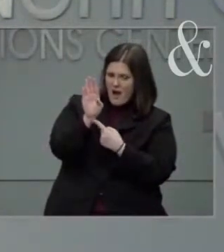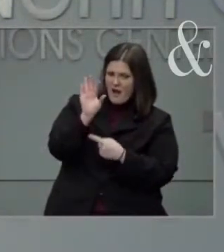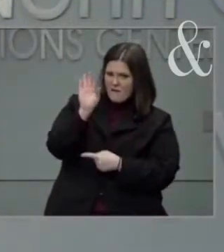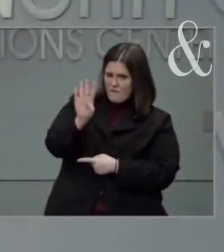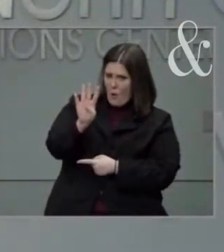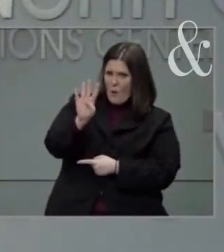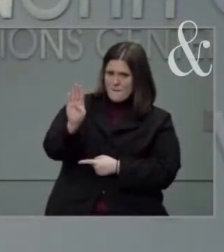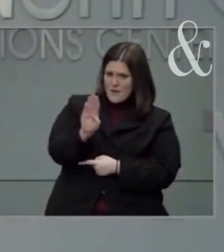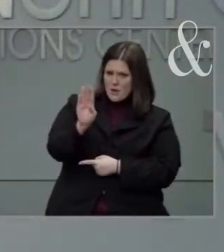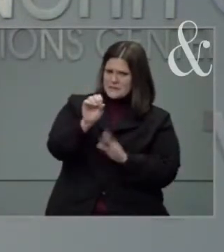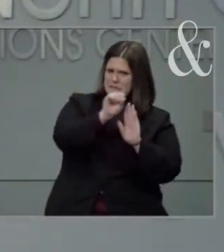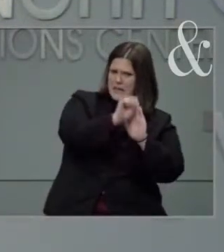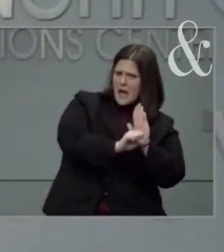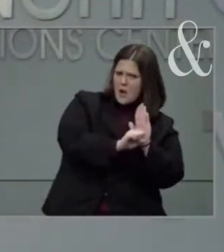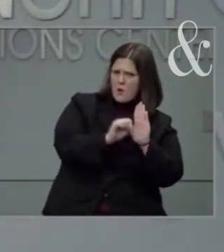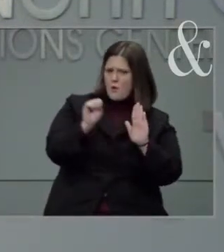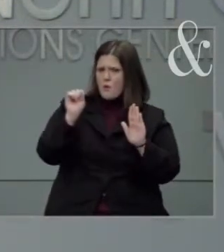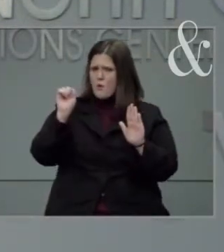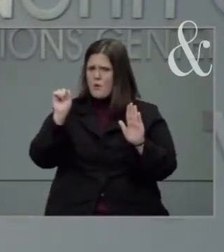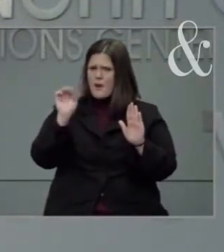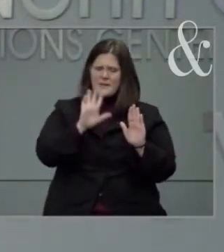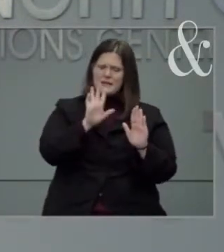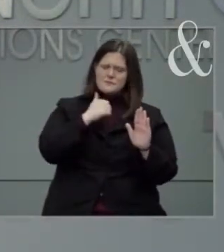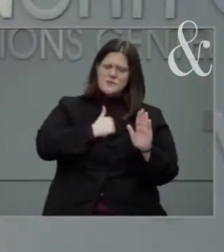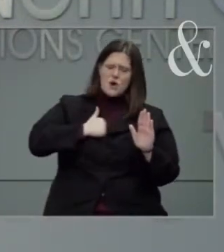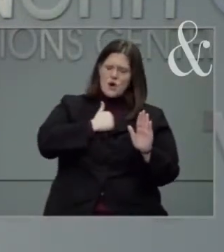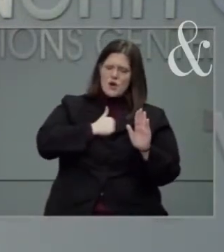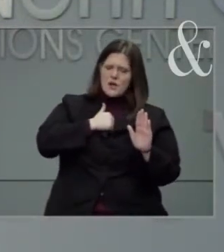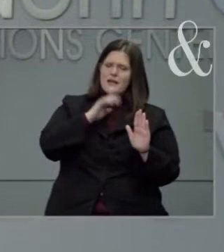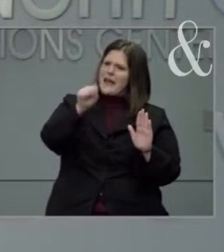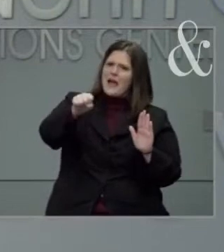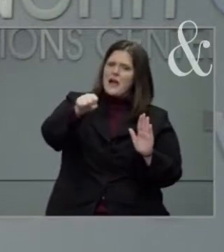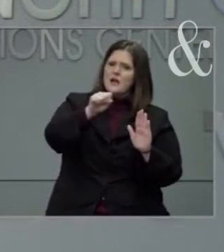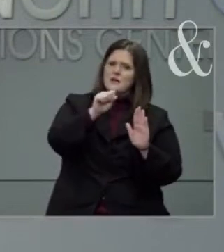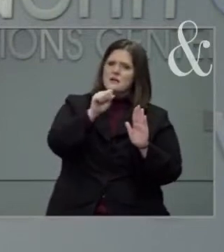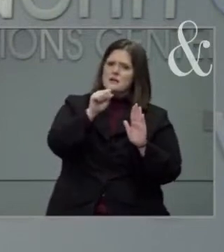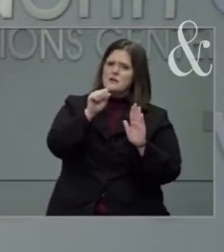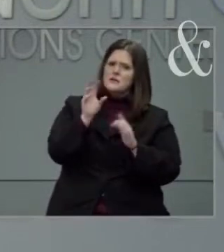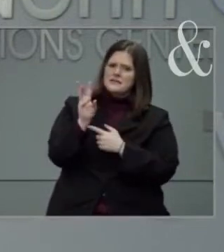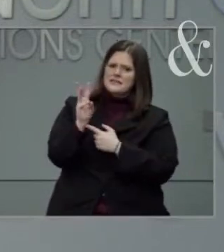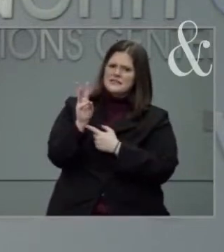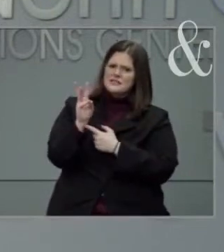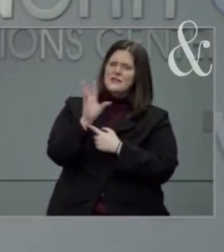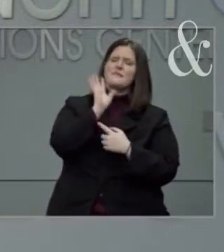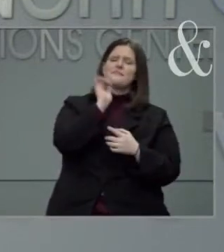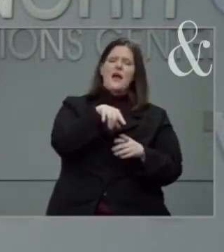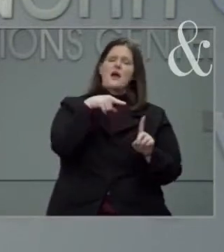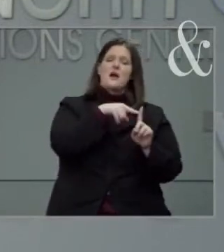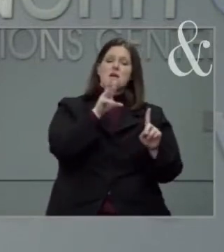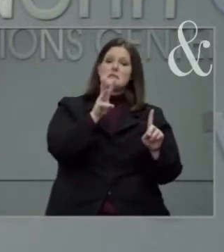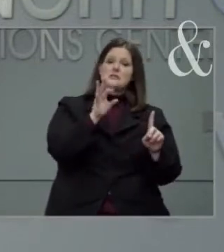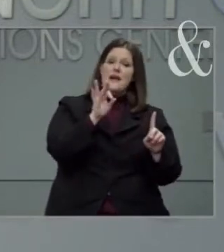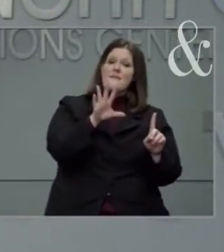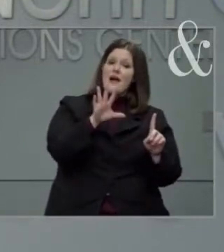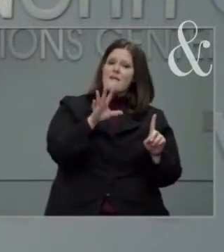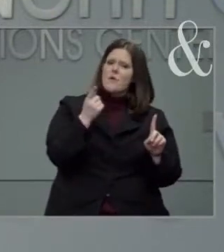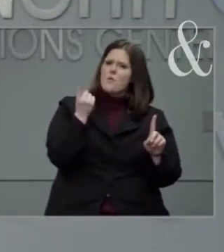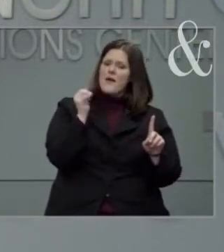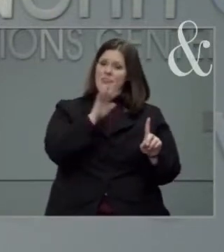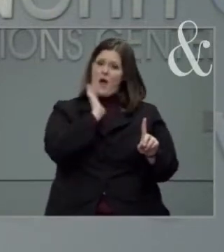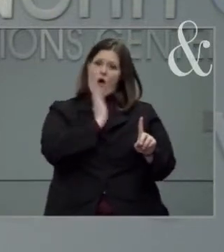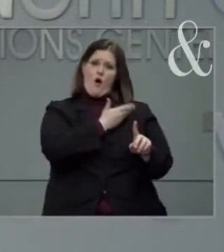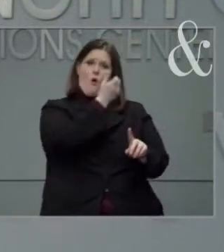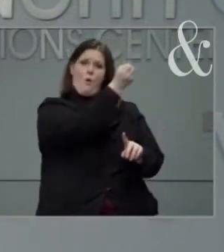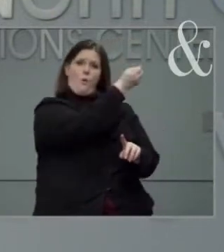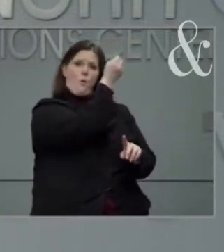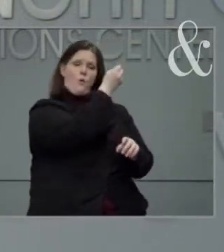the state funds? Is that, I'm sorry, the $695 million. Is that from the rainy day fund? And